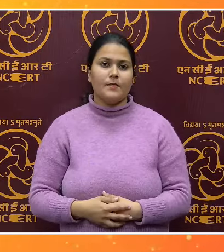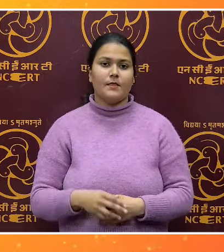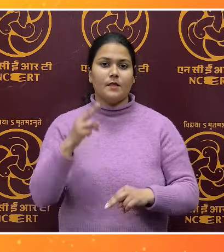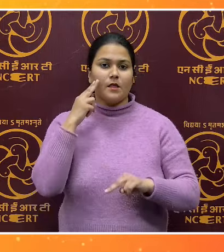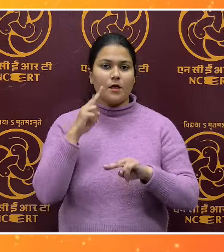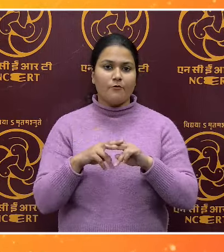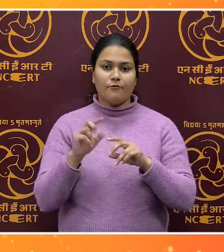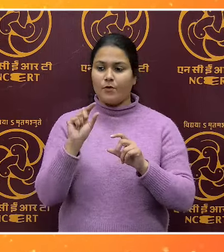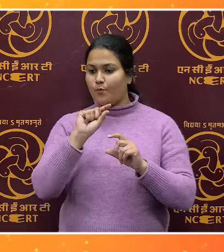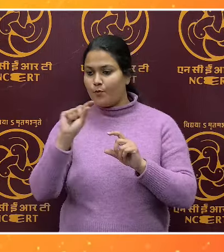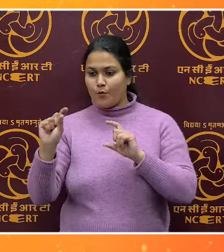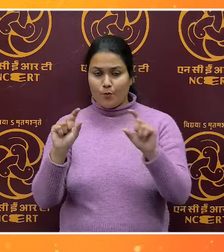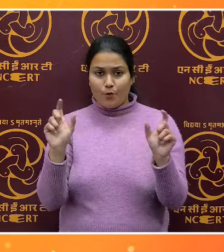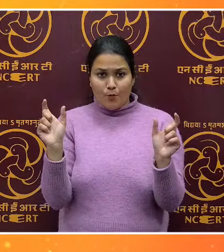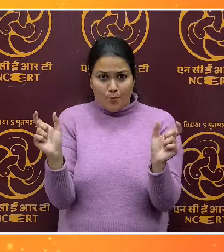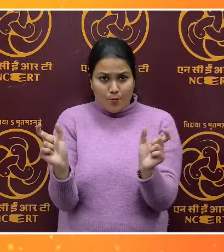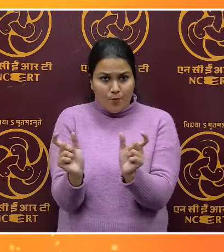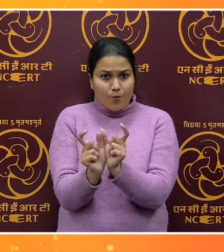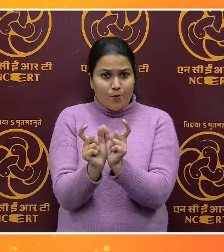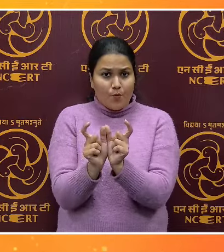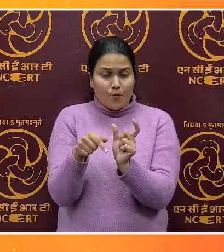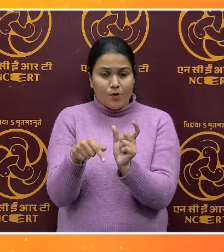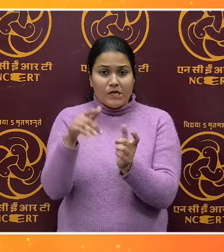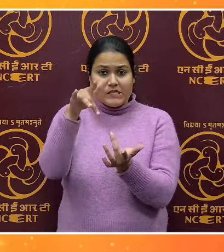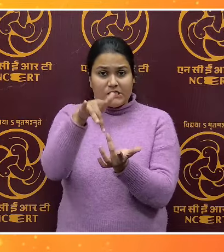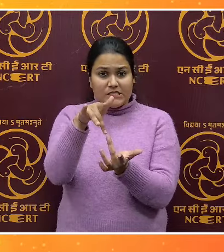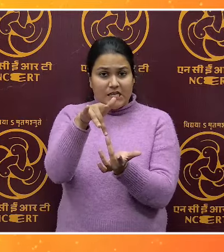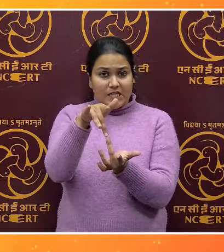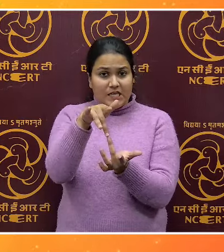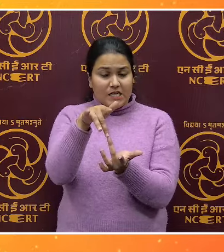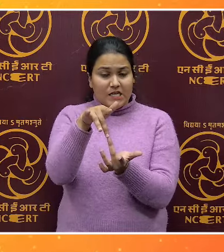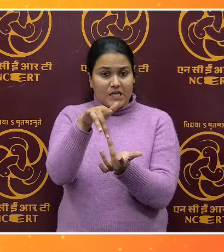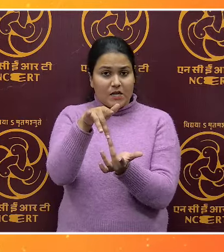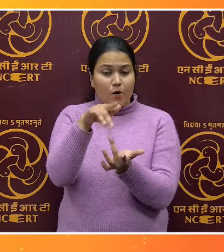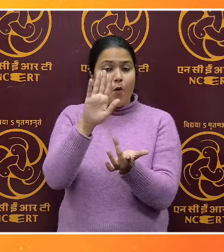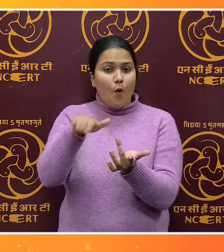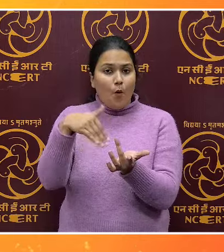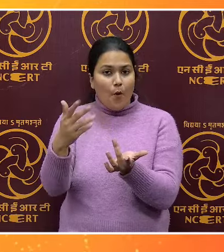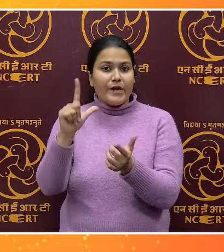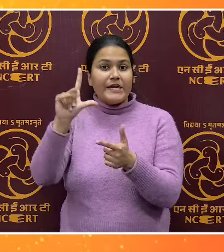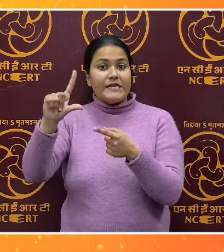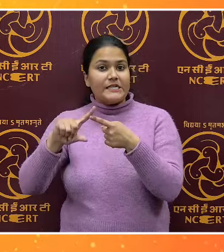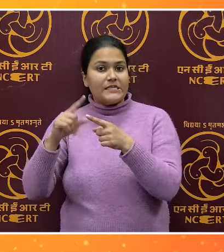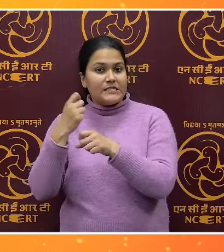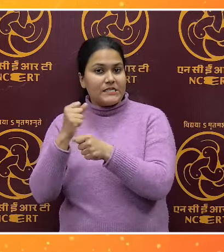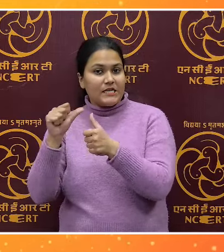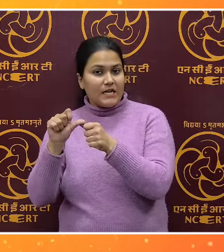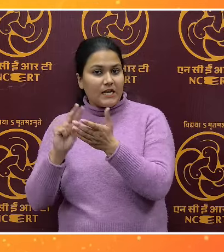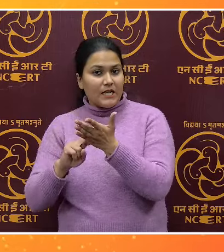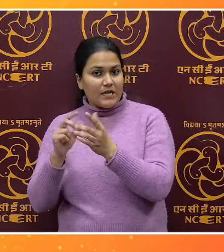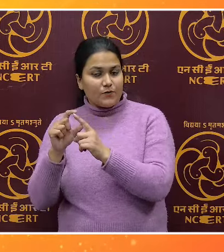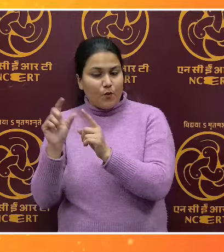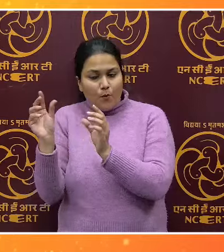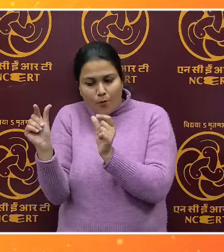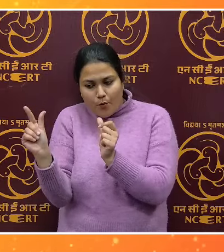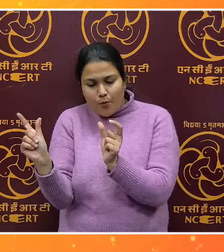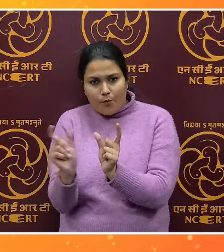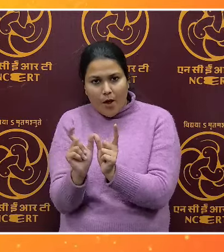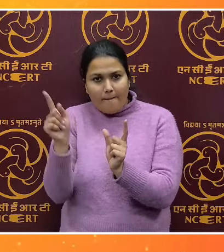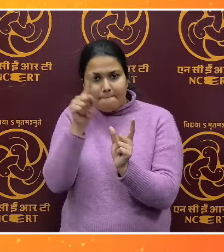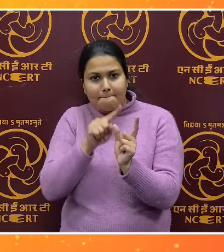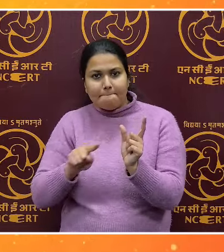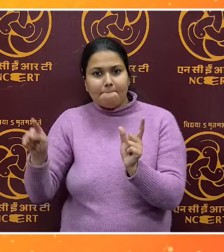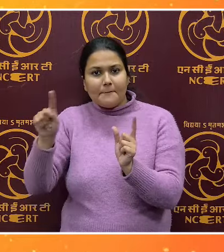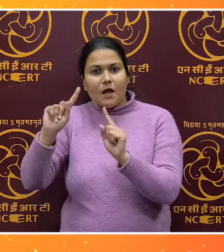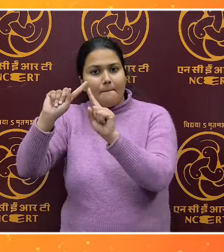sphere, the central ion and the ligands attached to it are enclosed in square bracket,